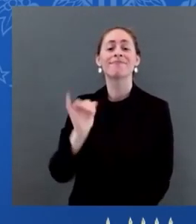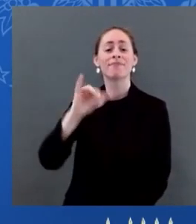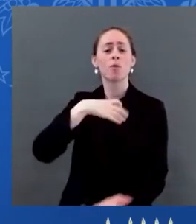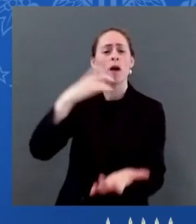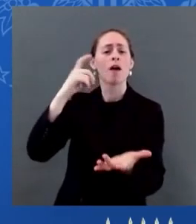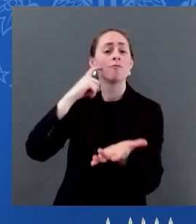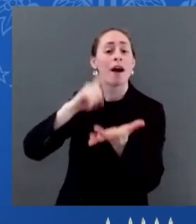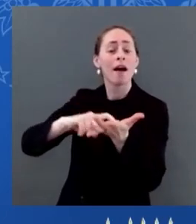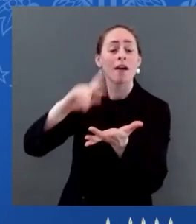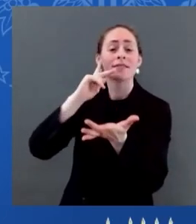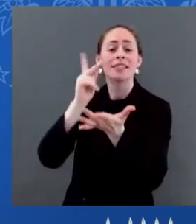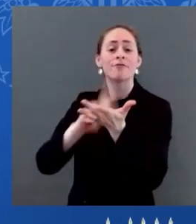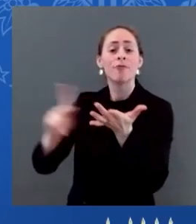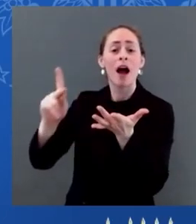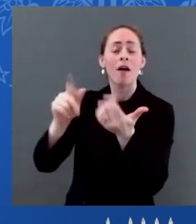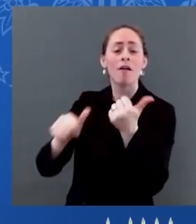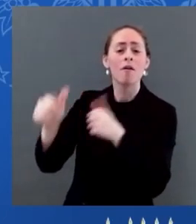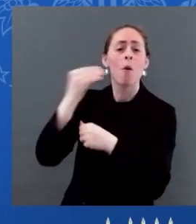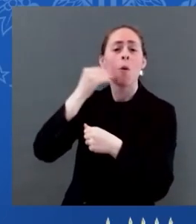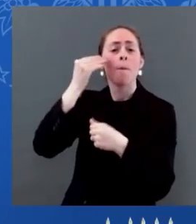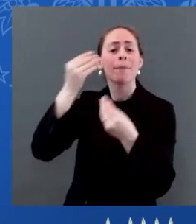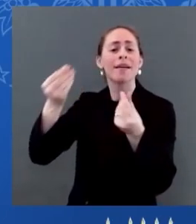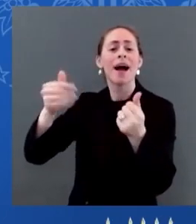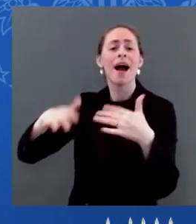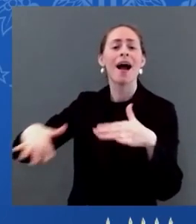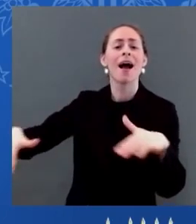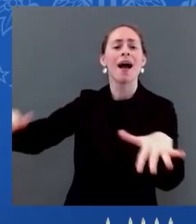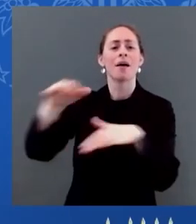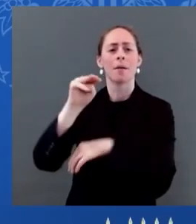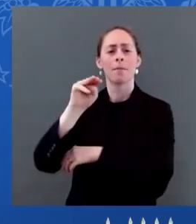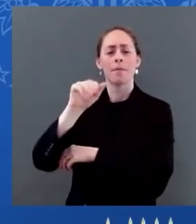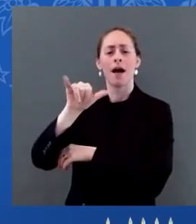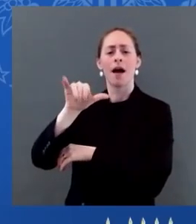widest breadth. And I want to thank you, Ali, for all you do. Thank you.